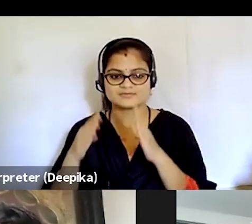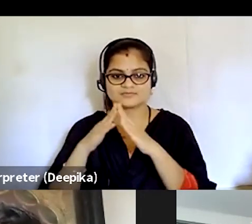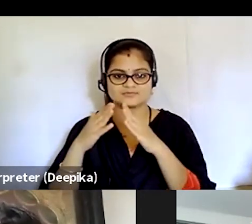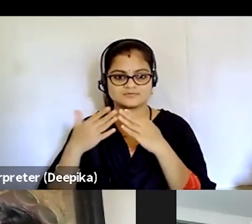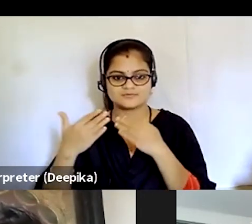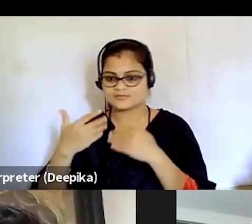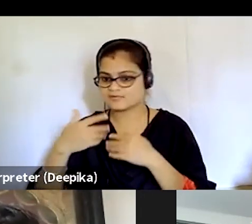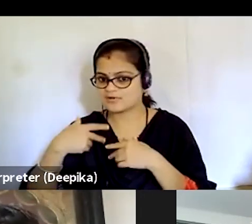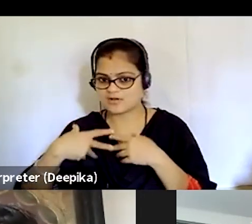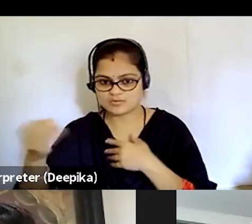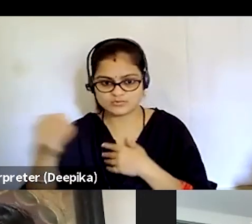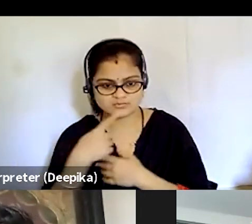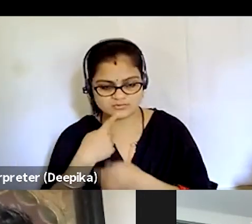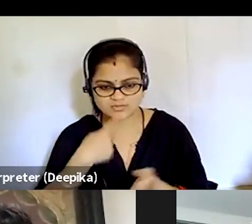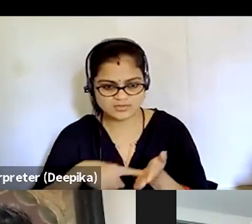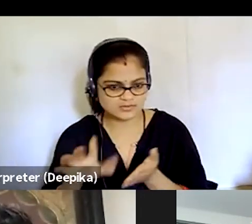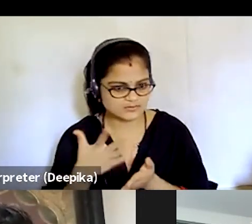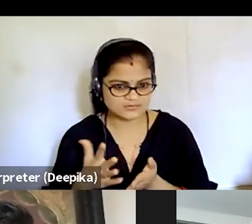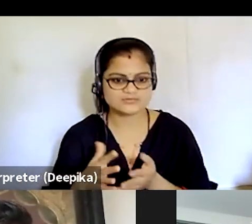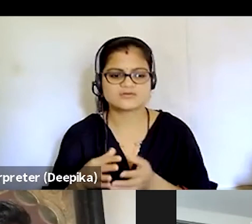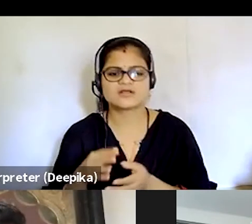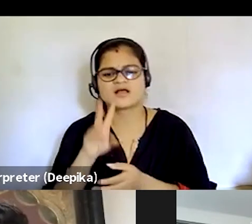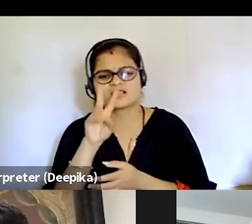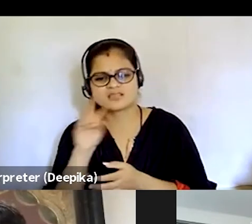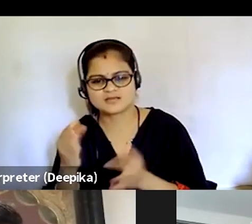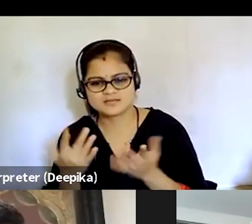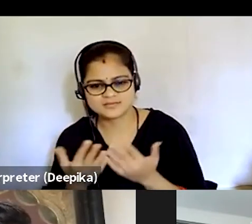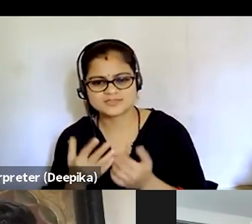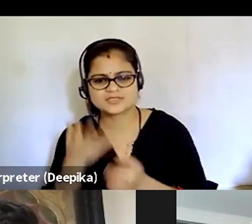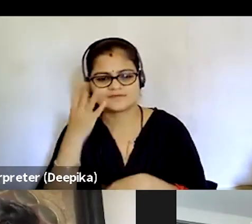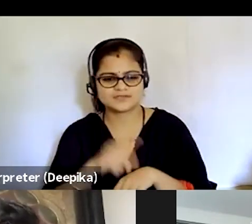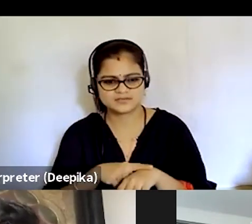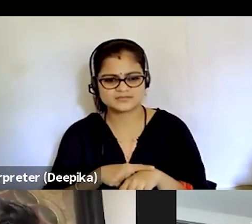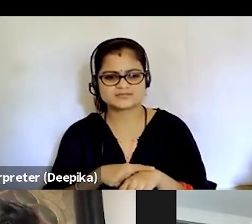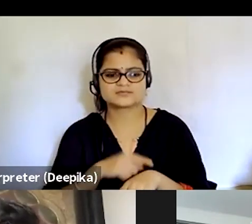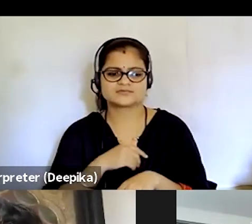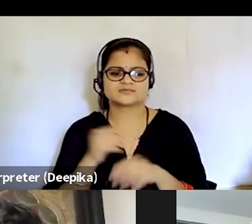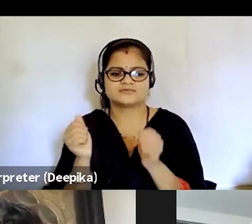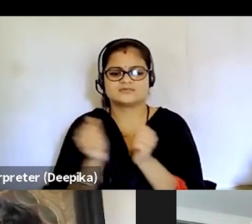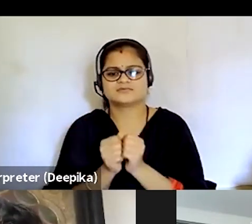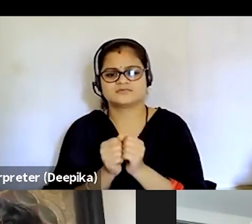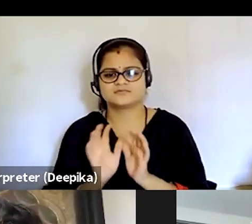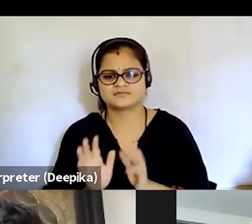going to do a half an hour kind of a request thing in the evening. Come get a drink with me.